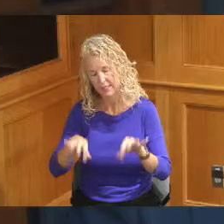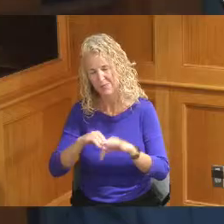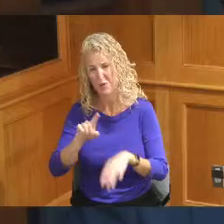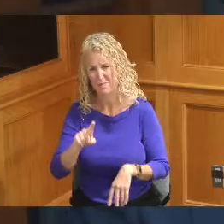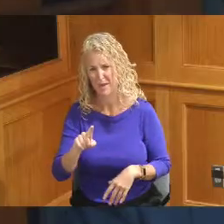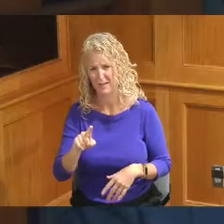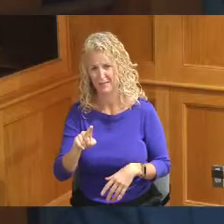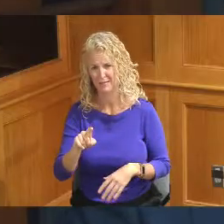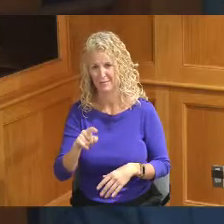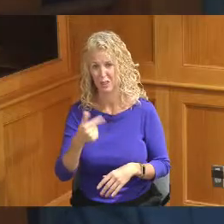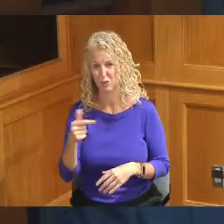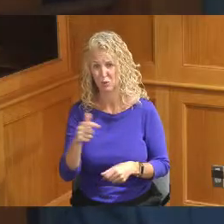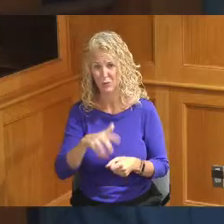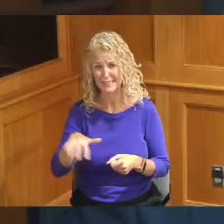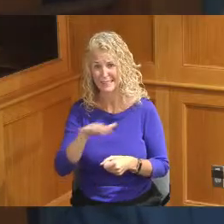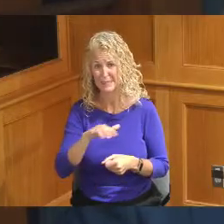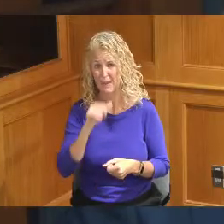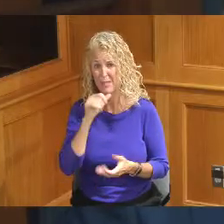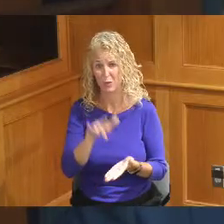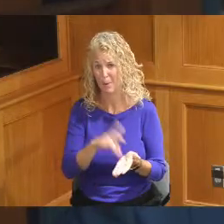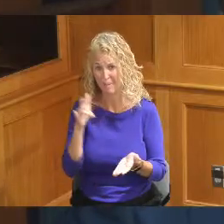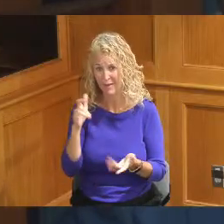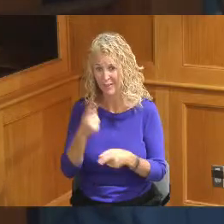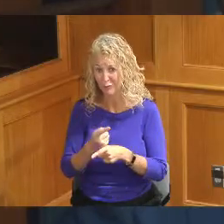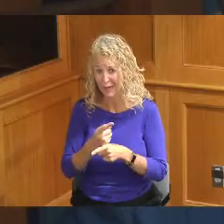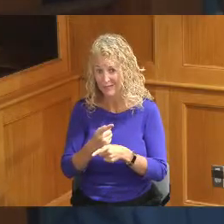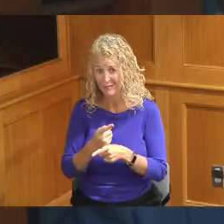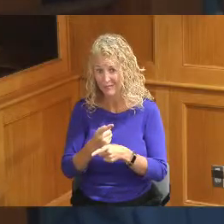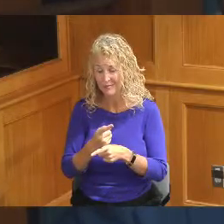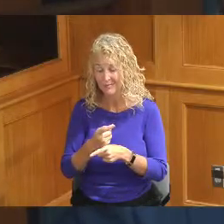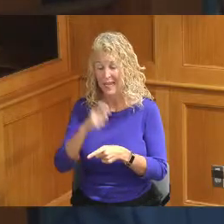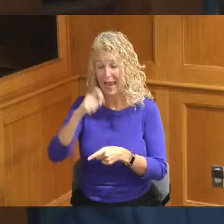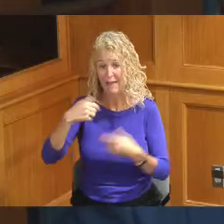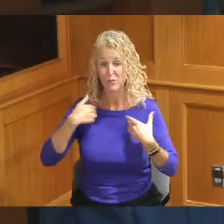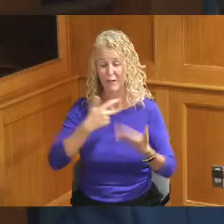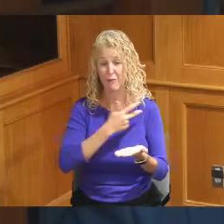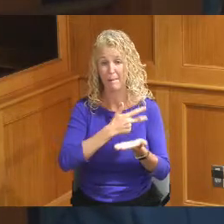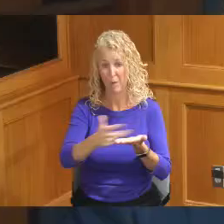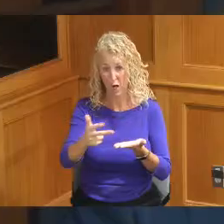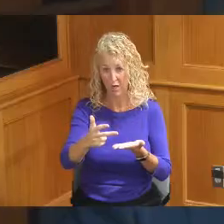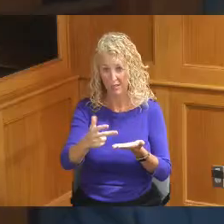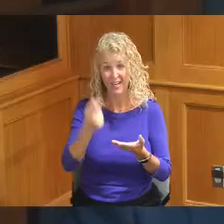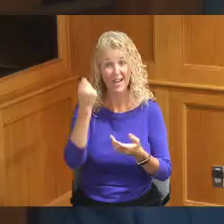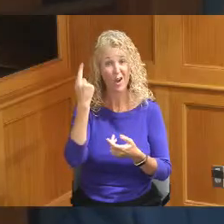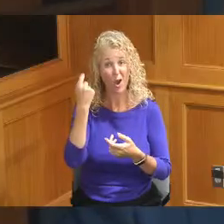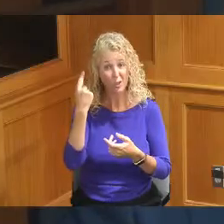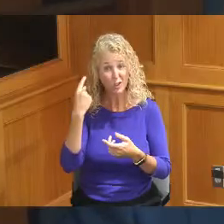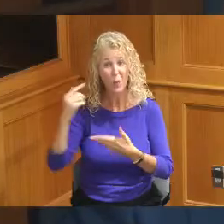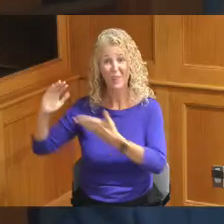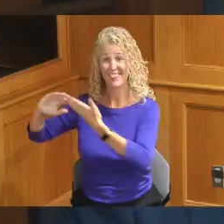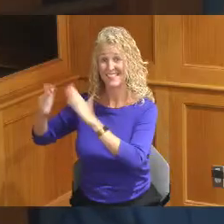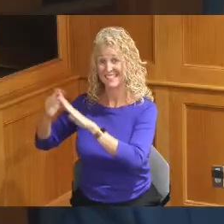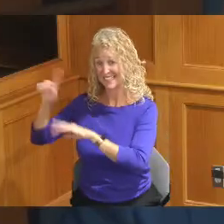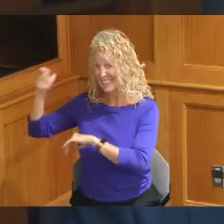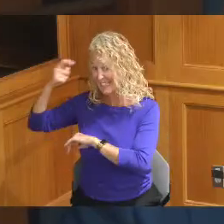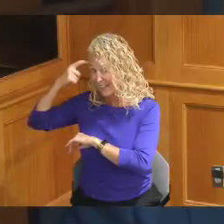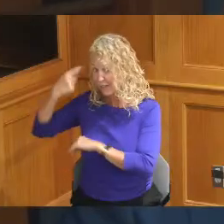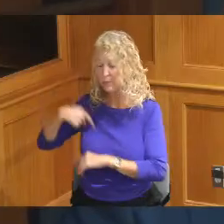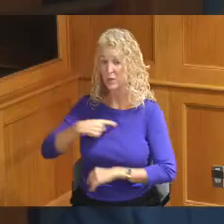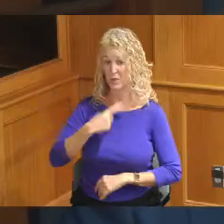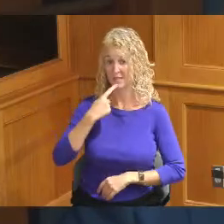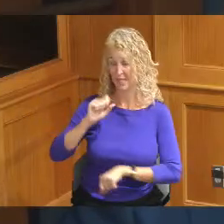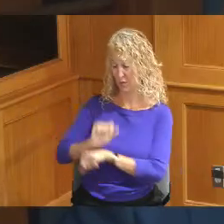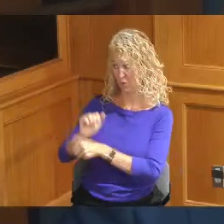make any money off of green space. We make money off of greenbacks. I also want to send a message to the city. Since we say we're